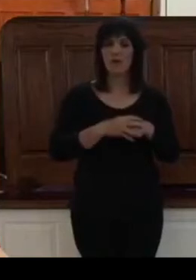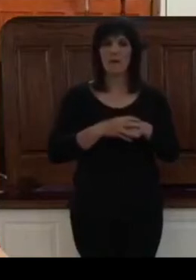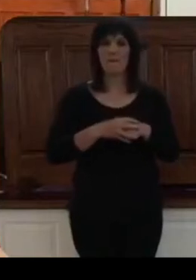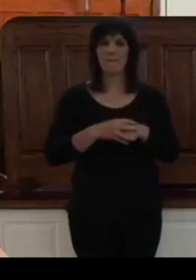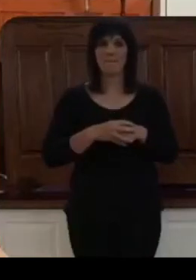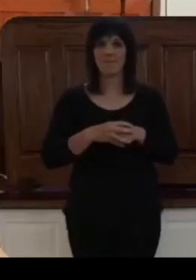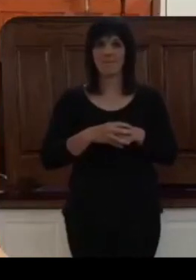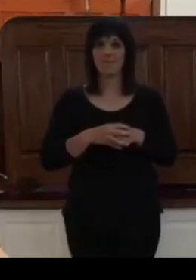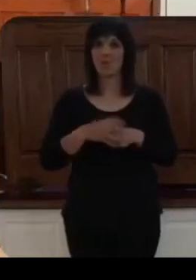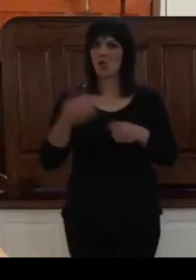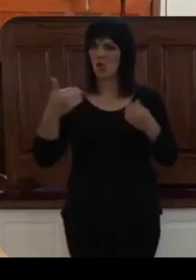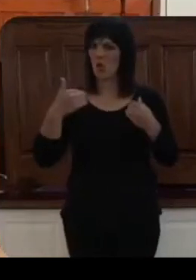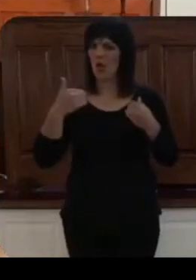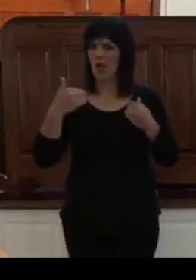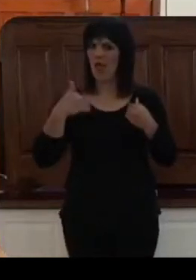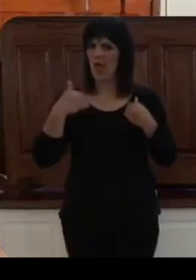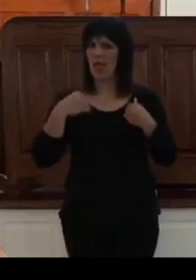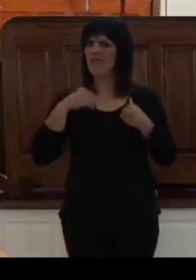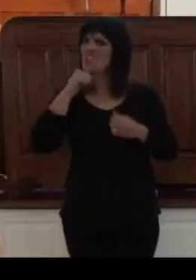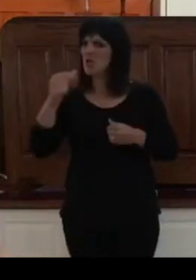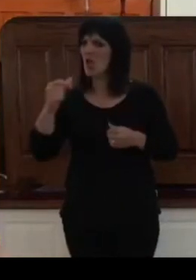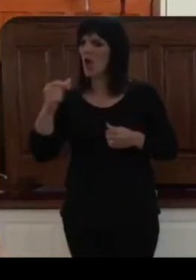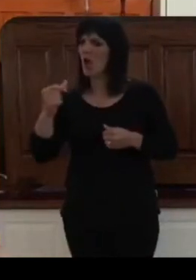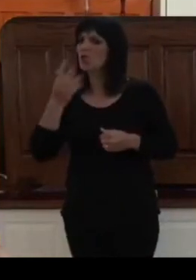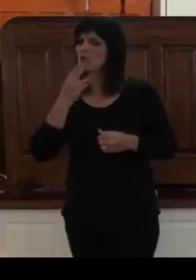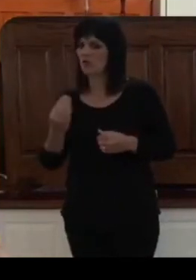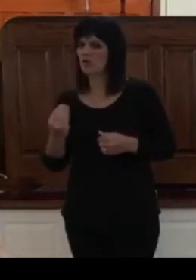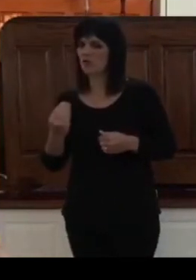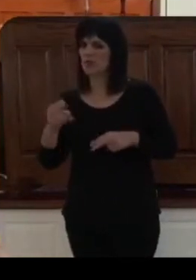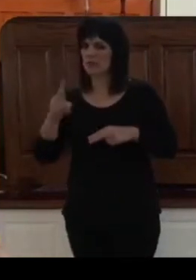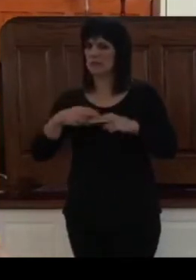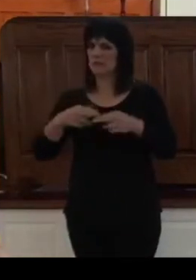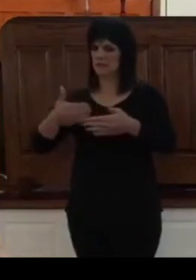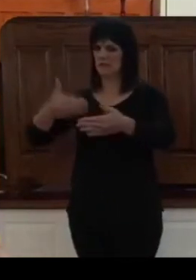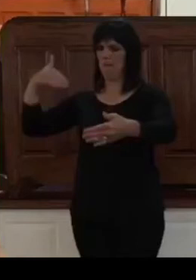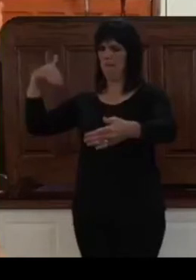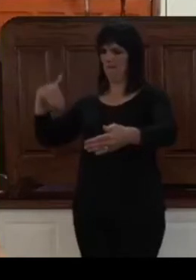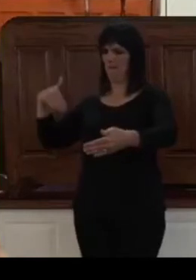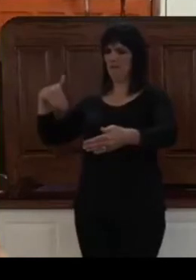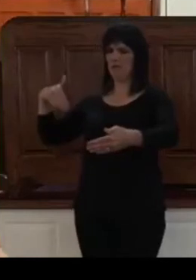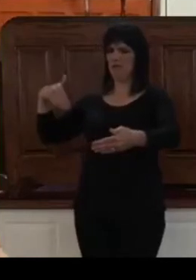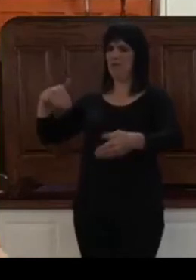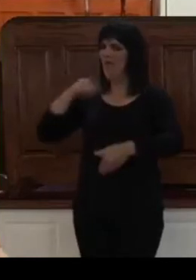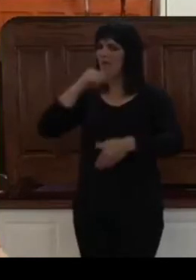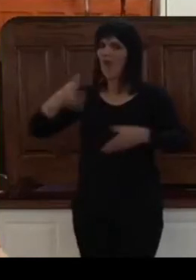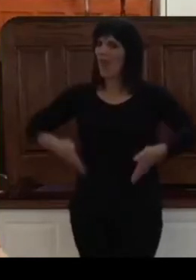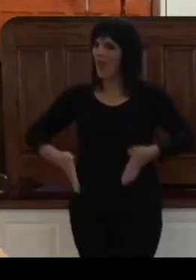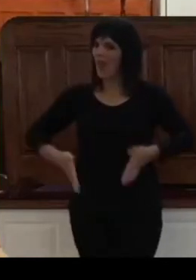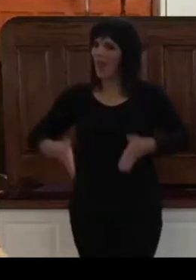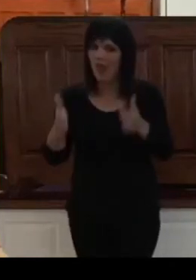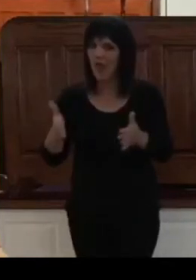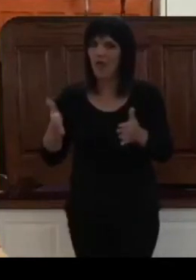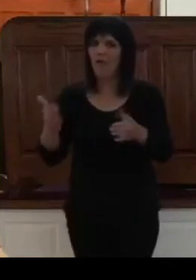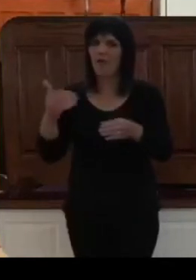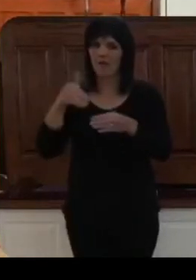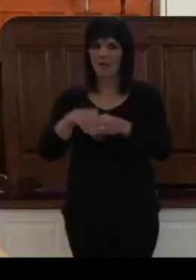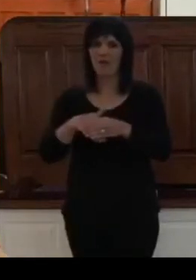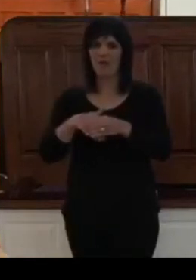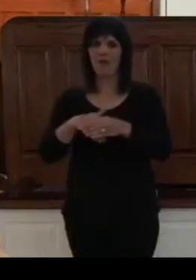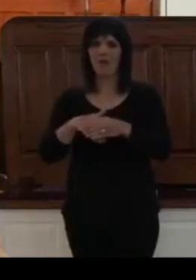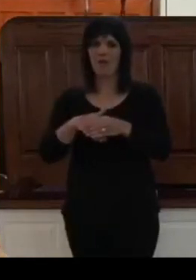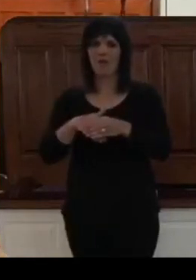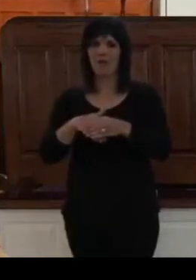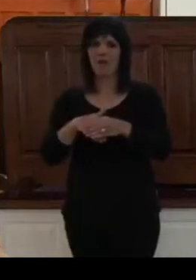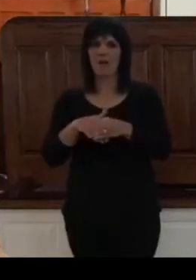got God-fearing Gentiles that sit in the back row, that literally, they're not allowed to participate in the ceremonies,